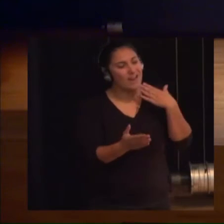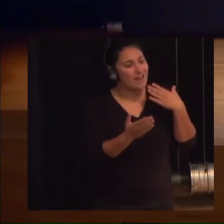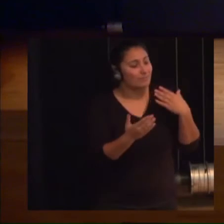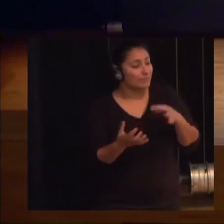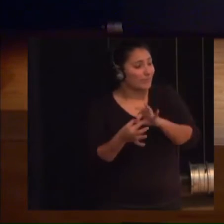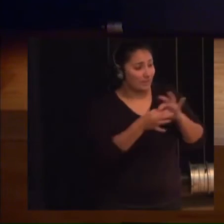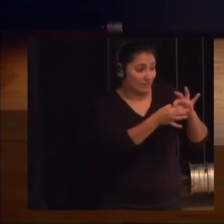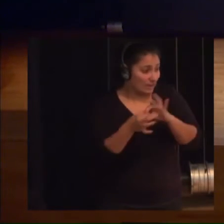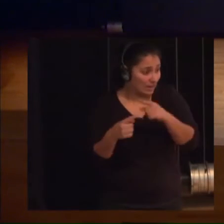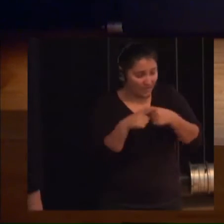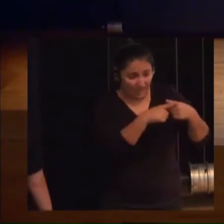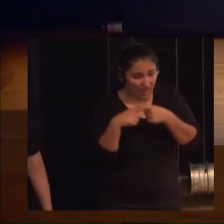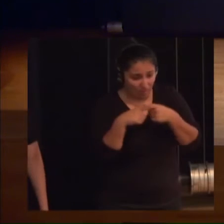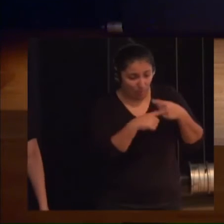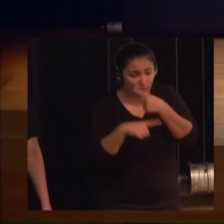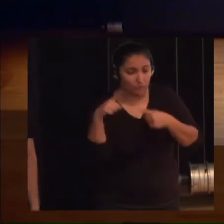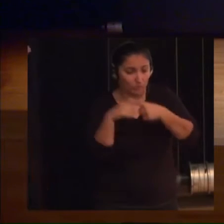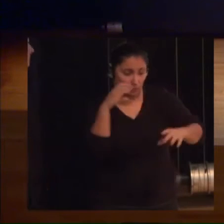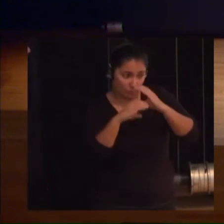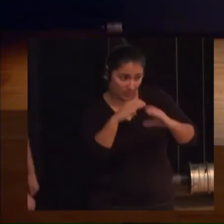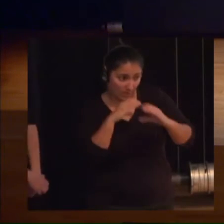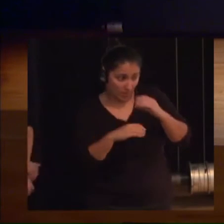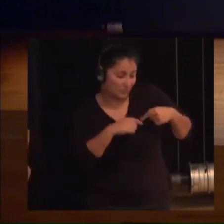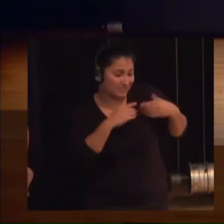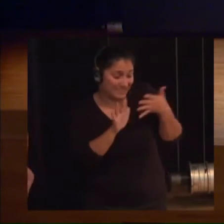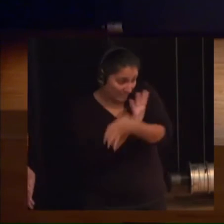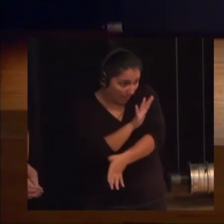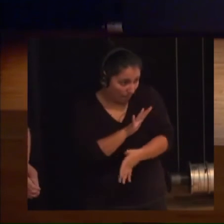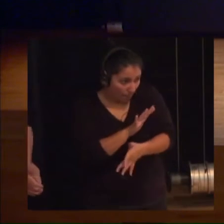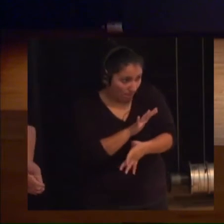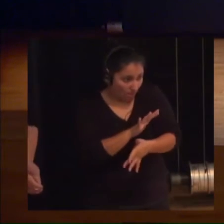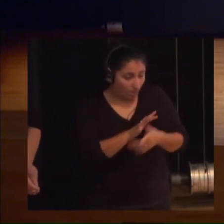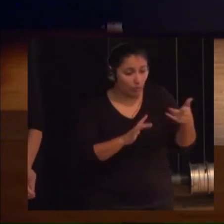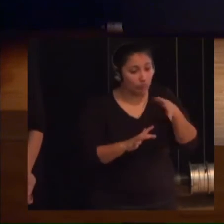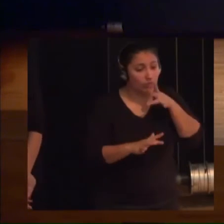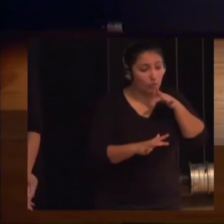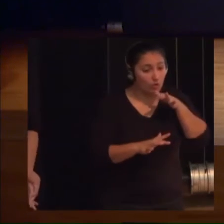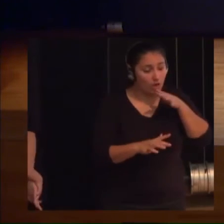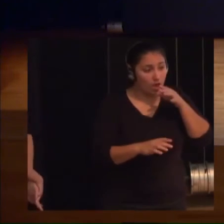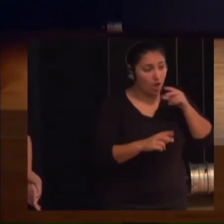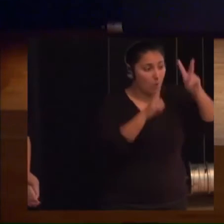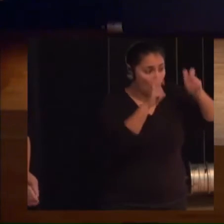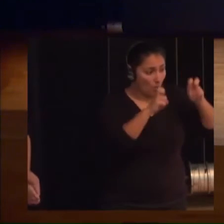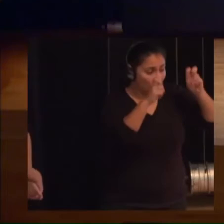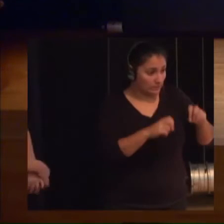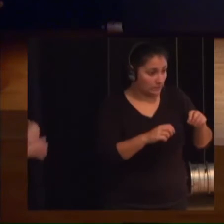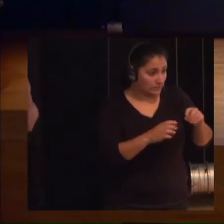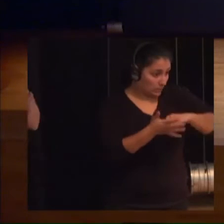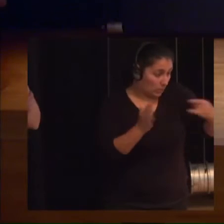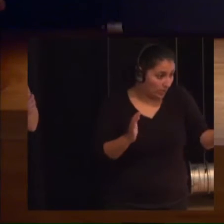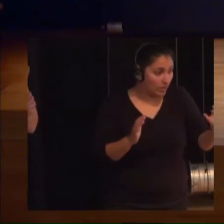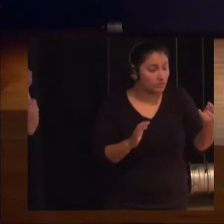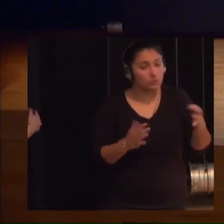con este tipo de comunicación y también en las propias organizaciones? Si se creen que la información a partir de redes sociales o blogs